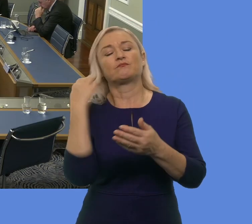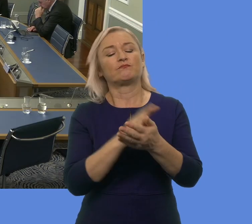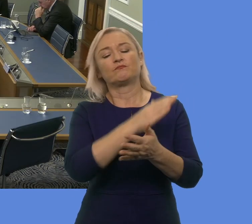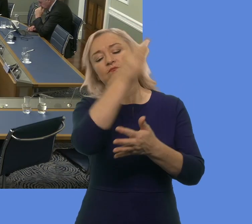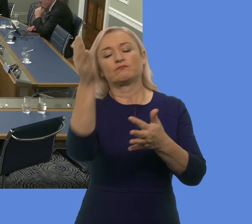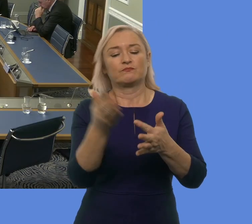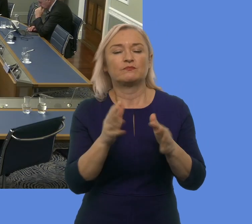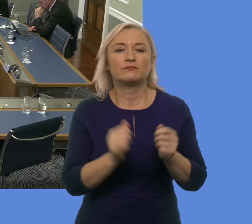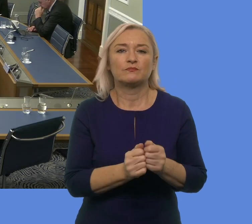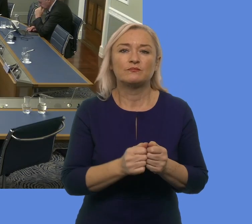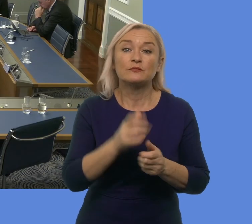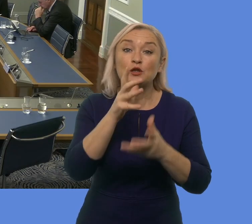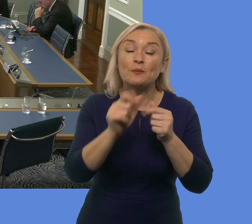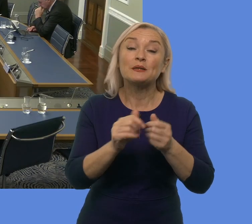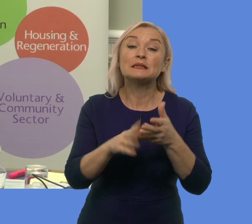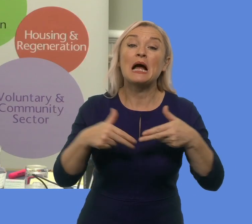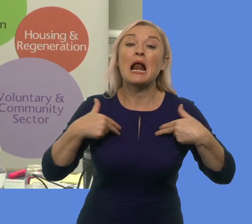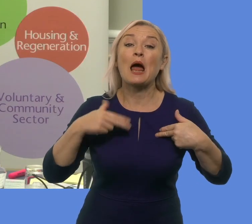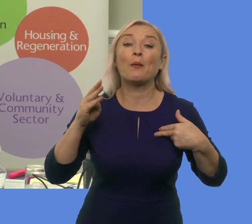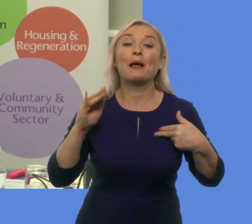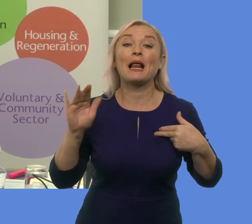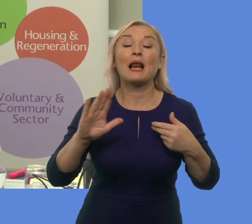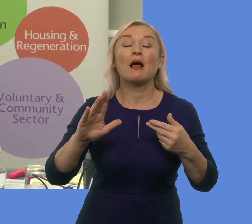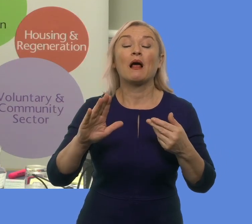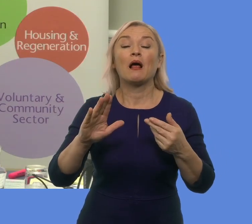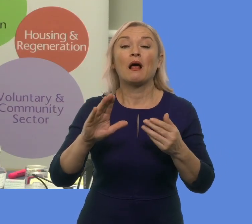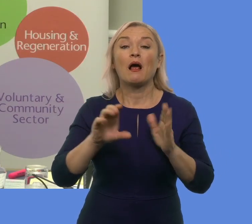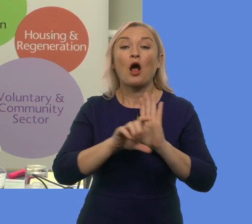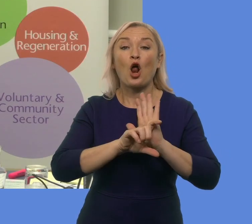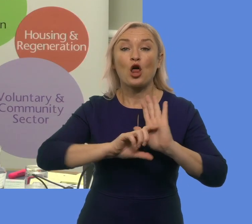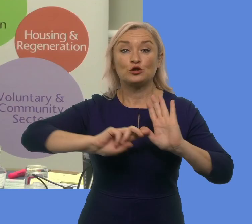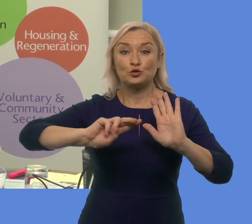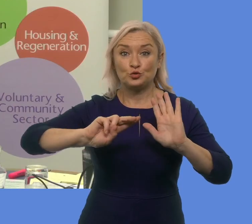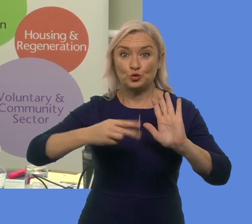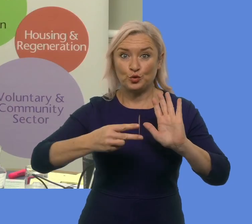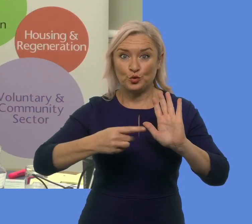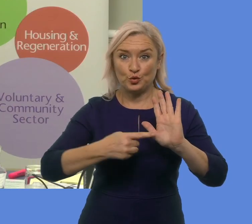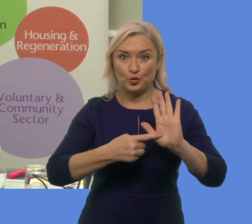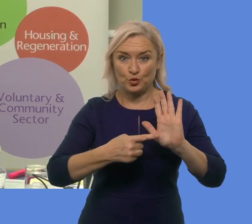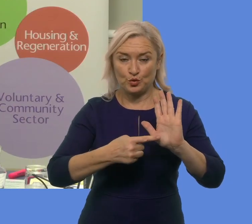clause 2. So in